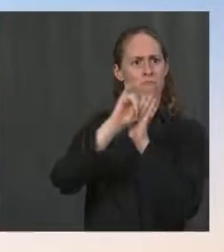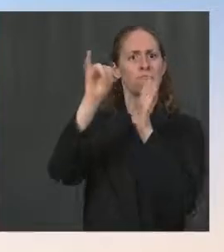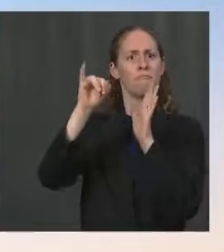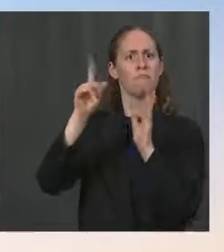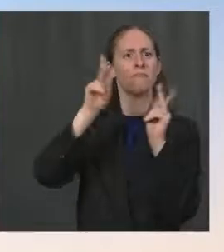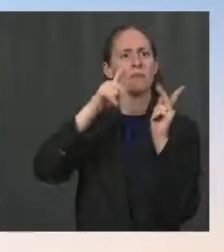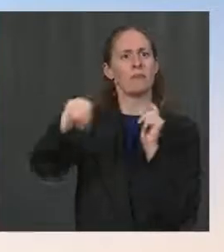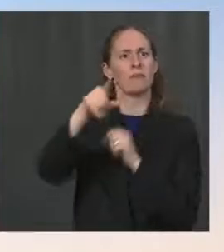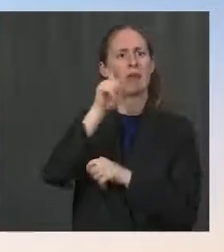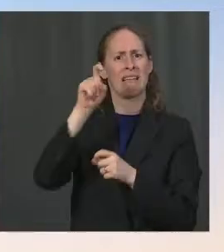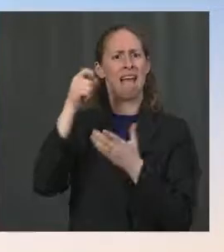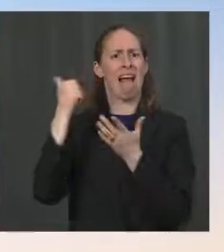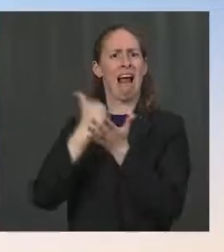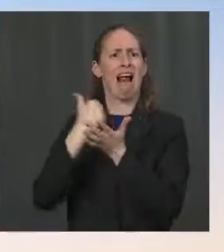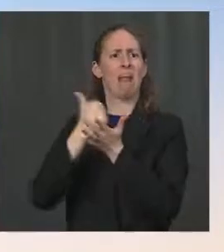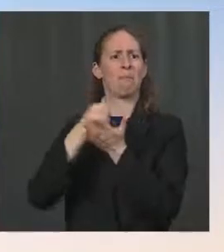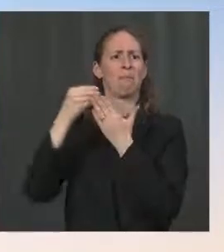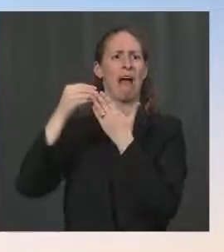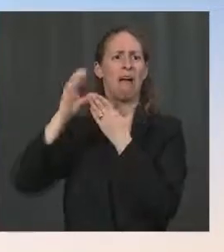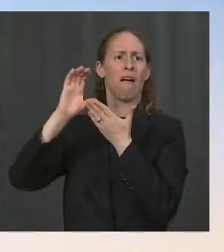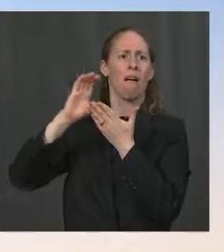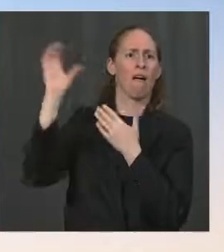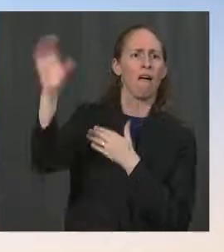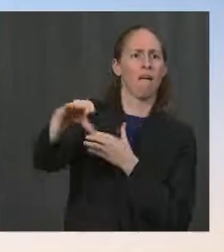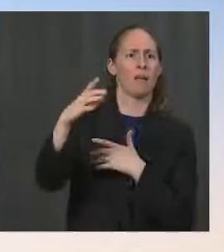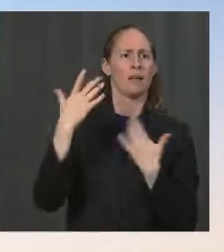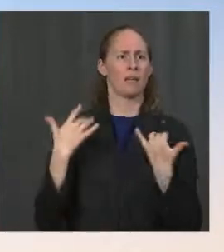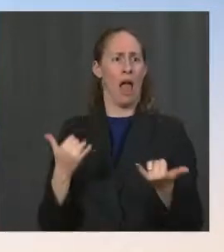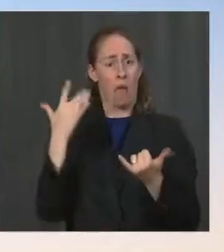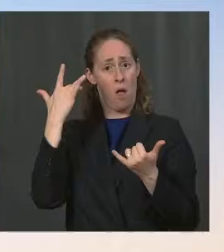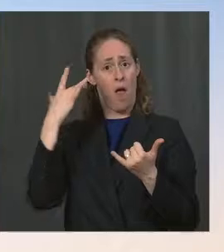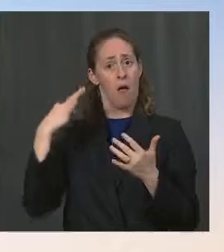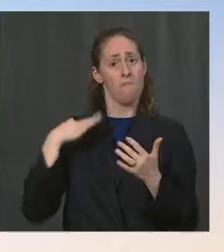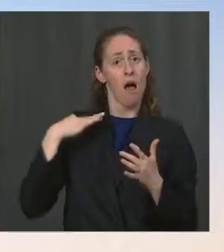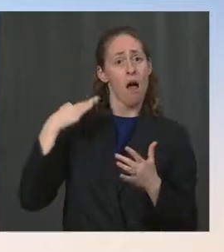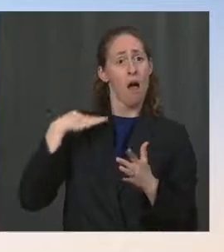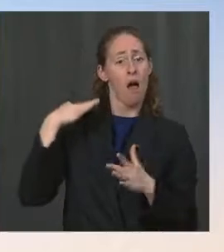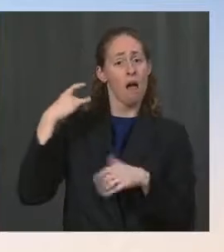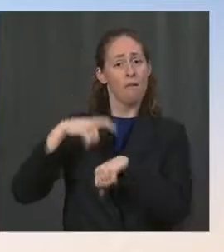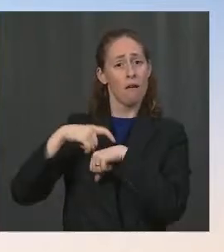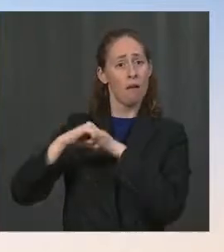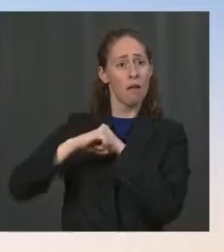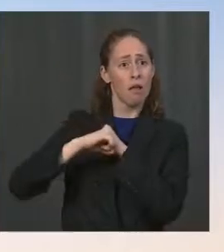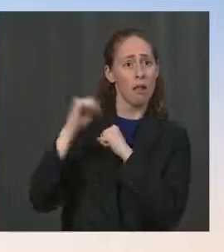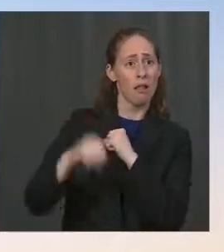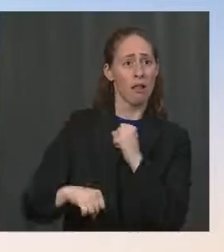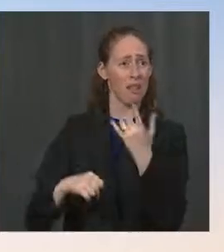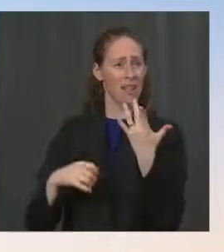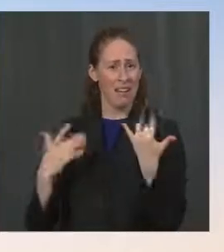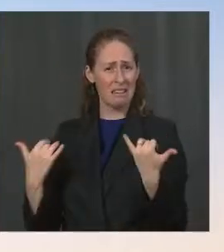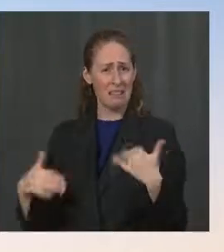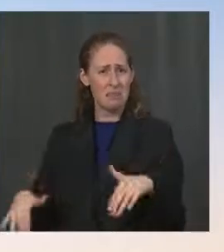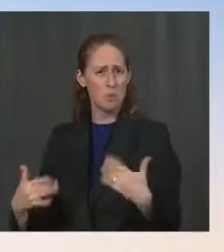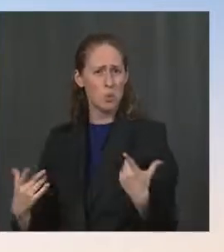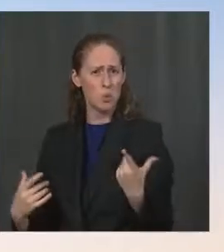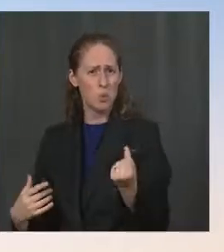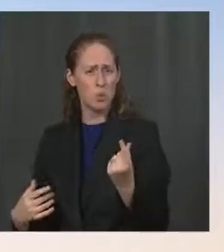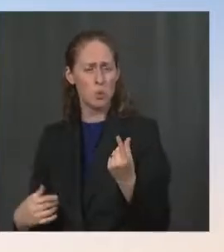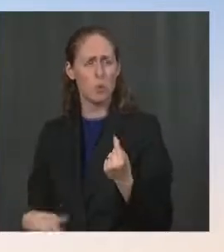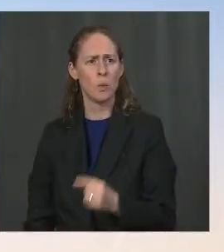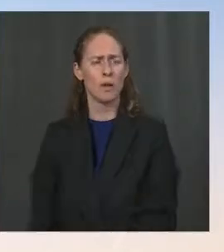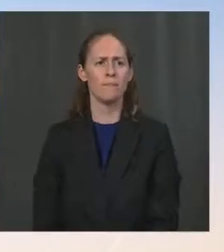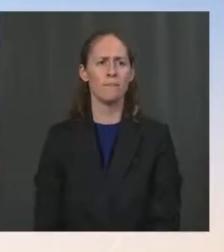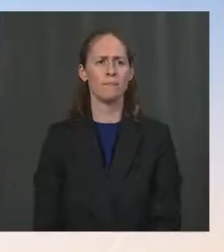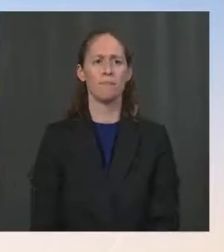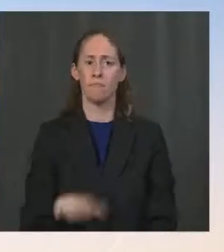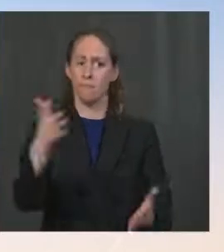given the process of applying, how Byzantine it may be for someone going through these circumstances? What we're trying to do is make it as easy as humanly